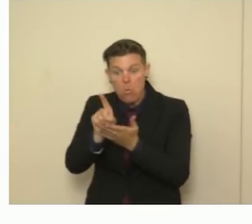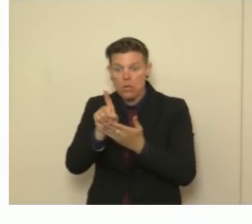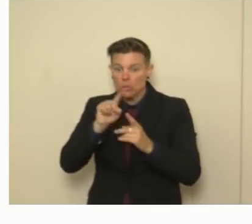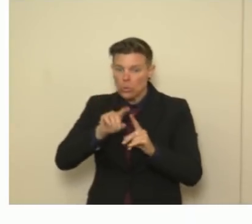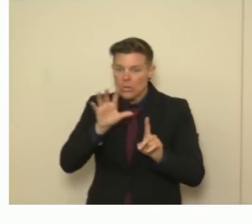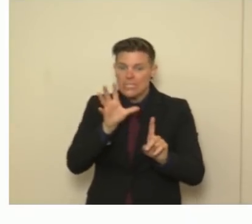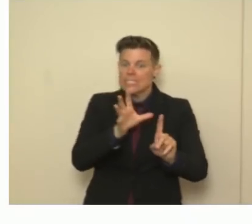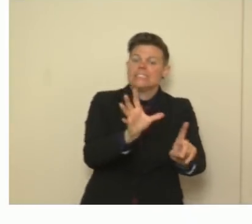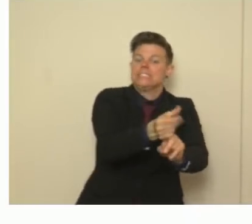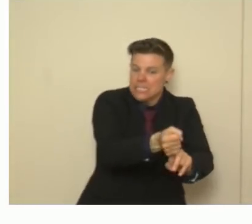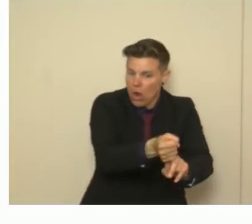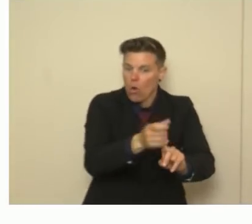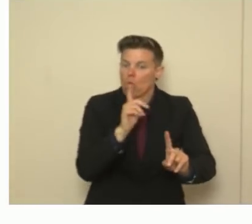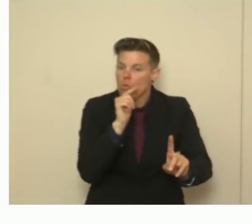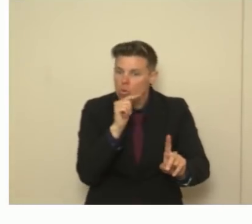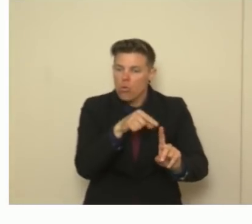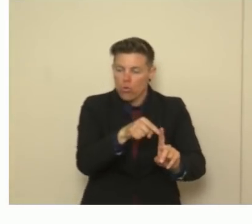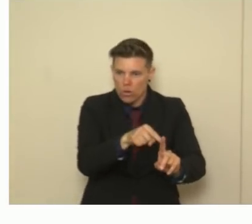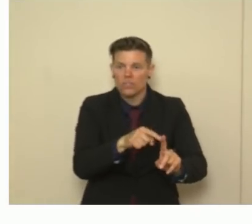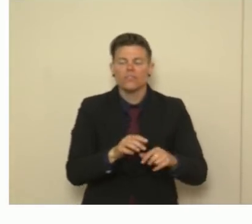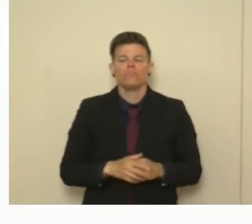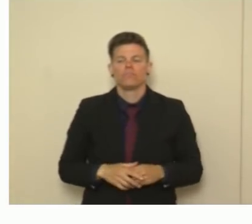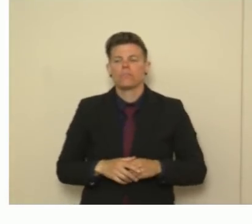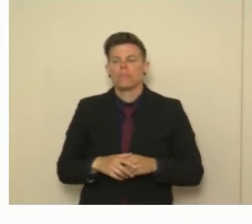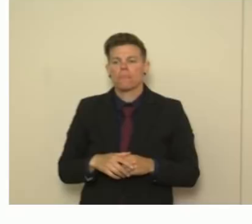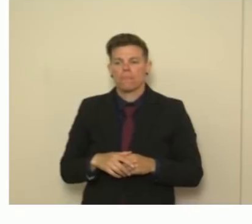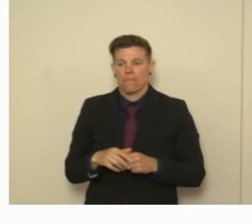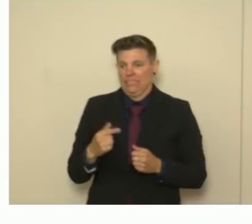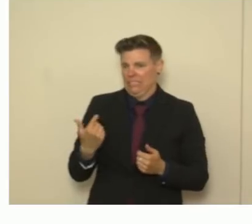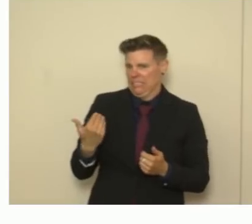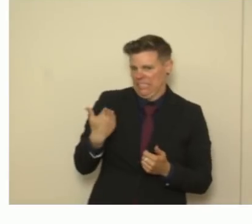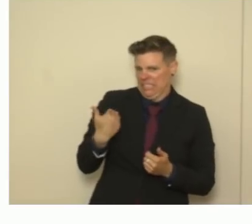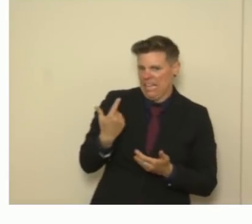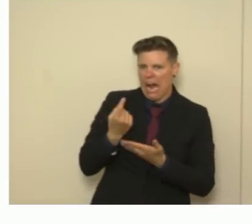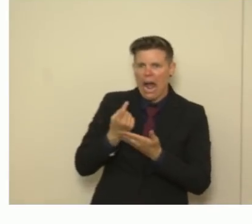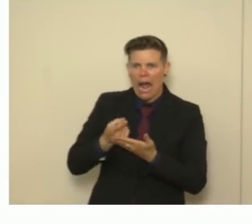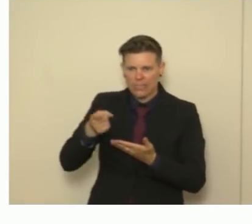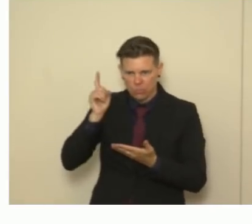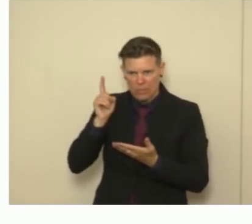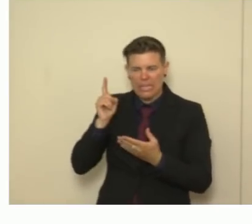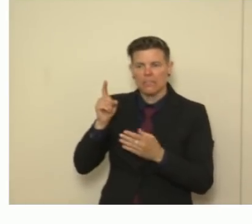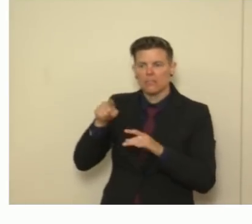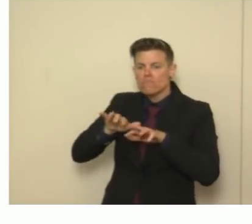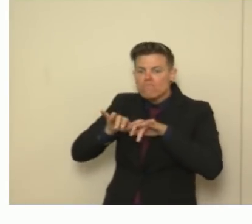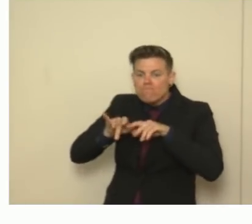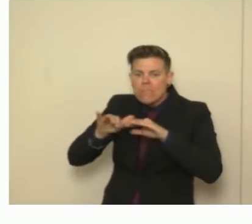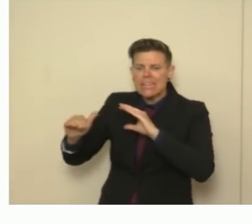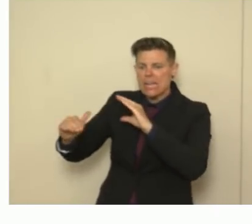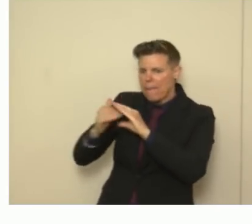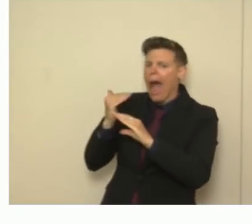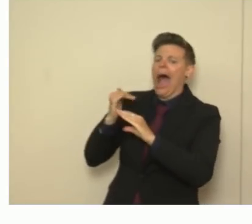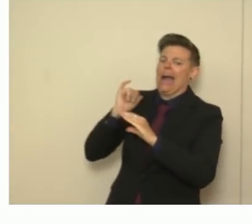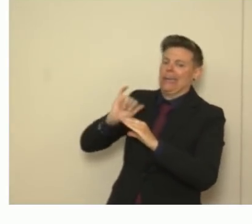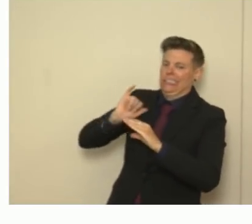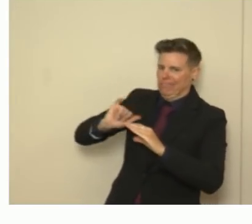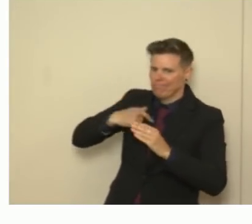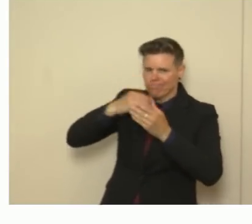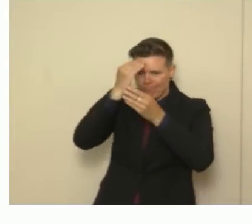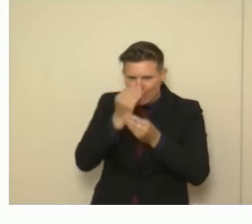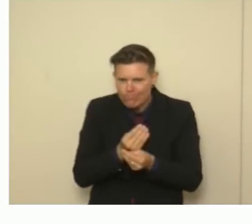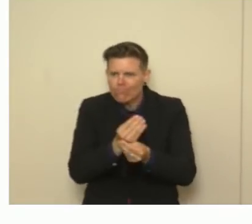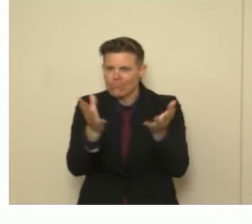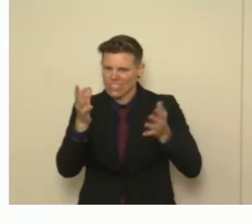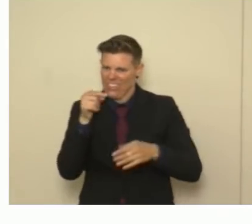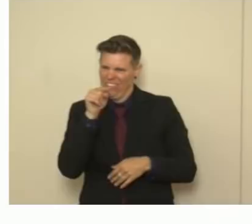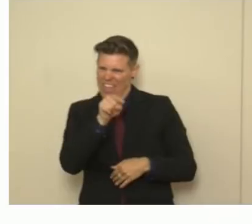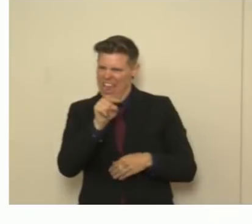from folks this week asking me to remind all of you that if you see an unknown number on your